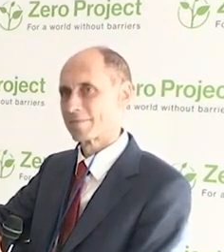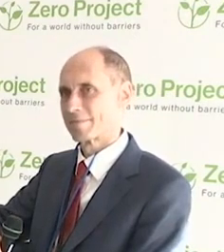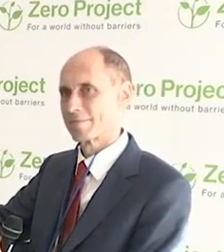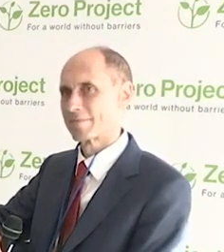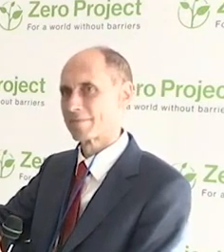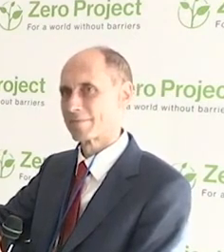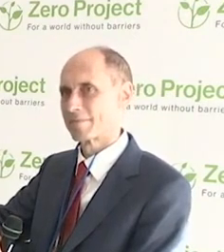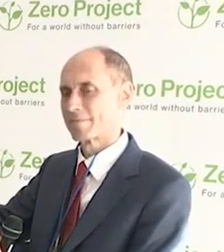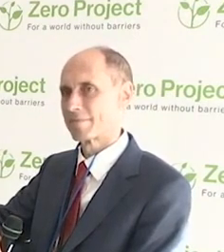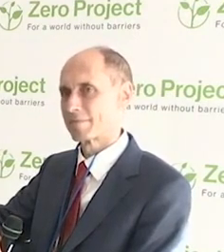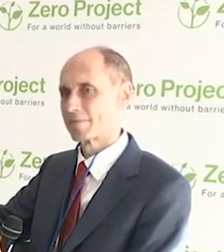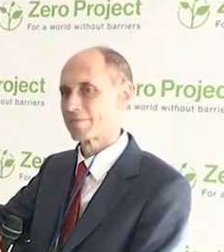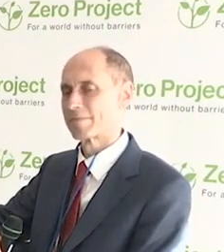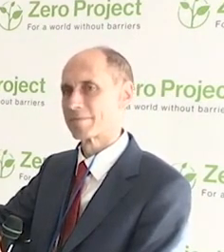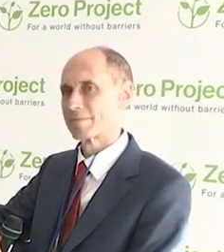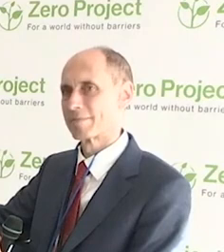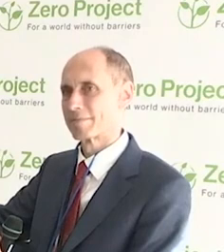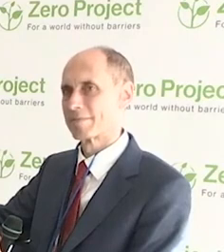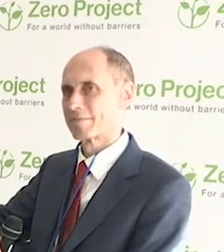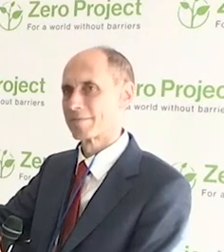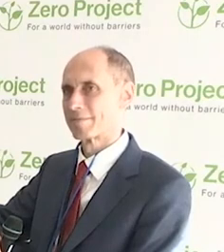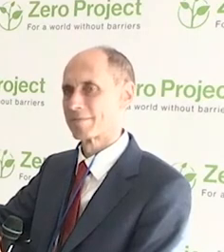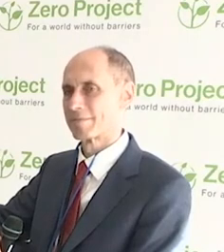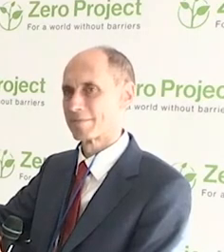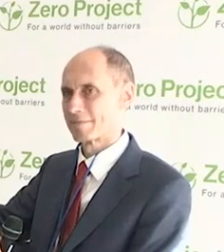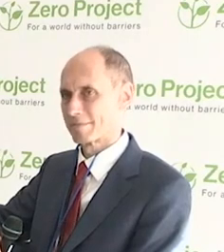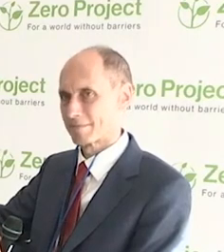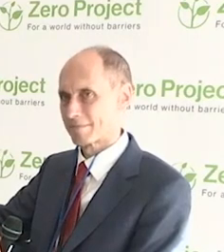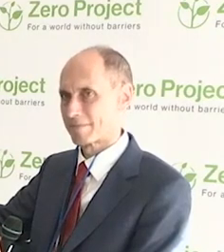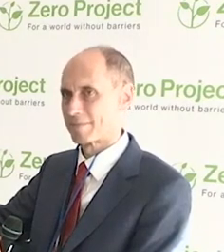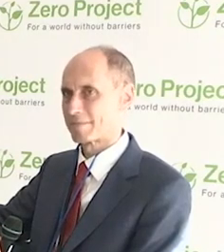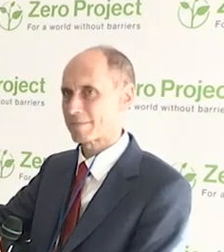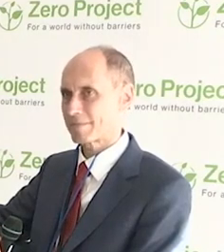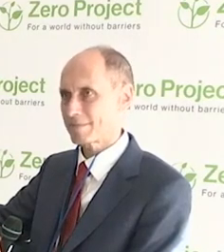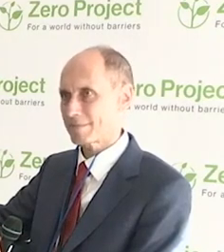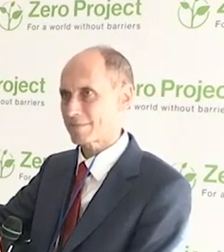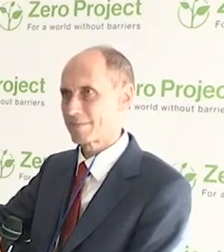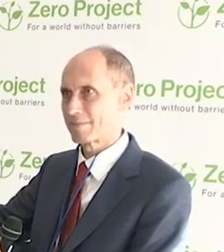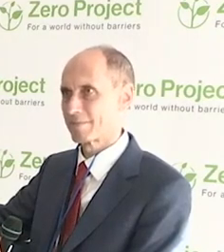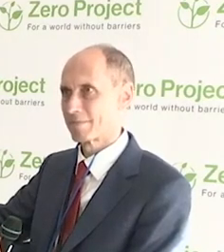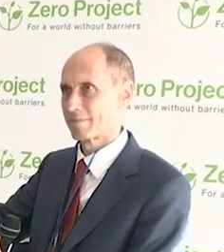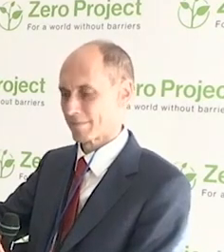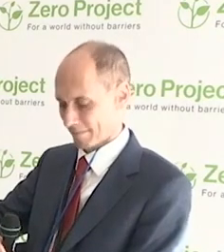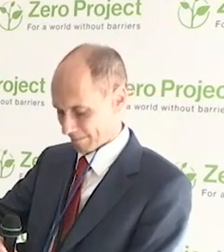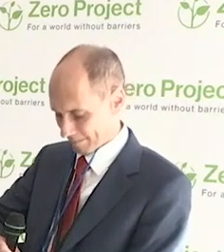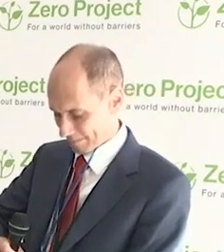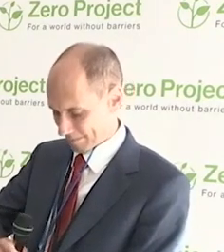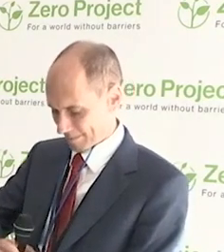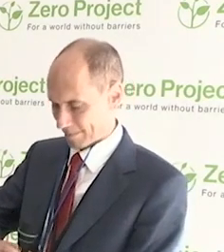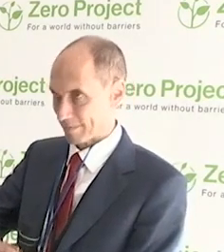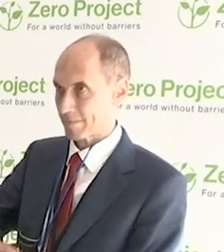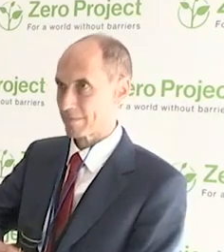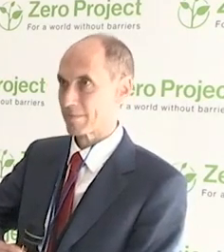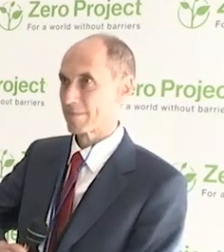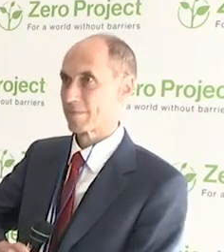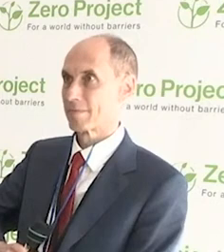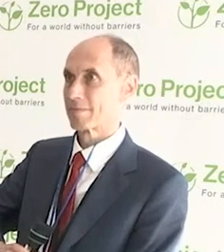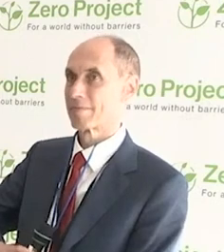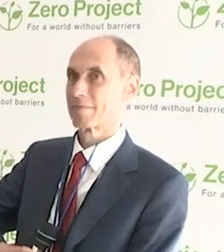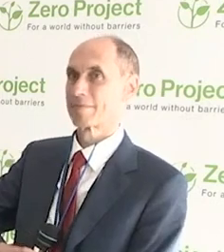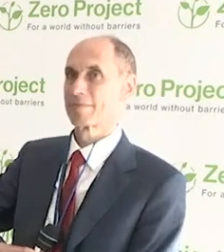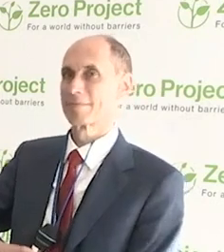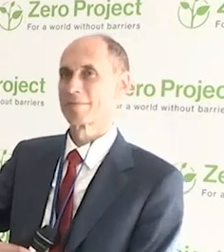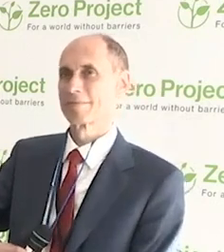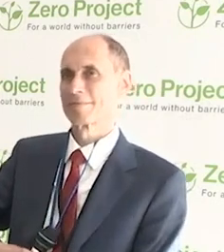fireside chat live here from the first day of the conference, and my pleasure is that I have very